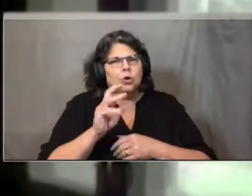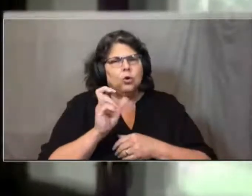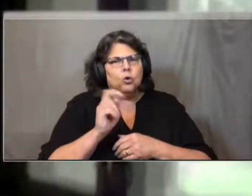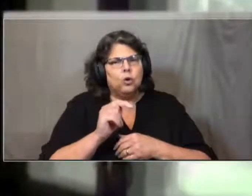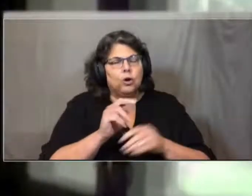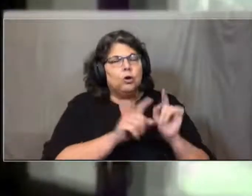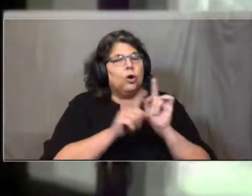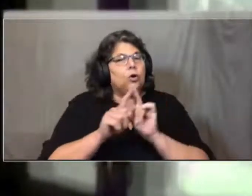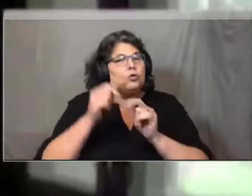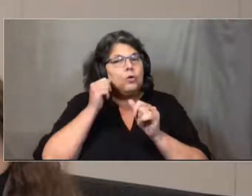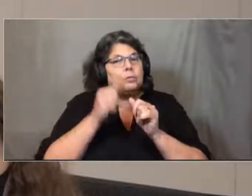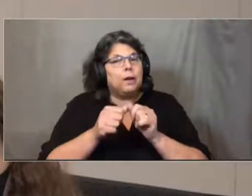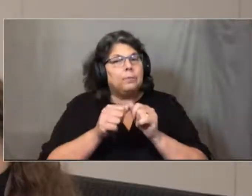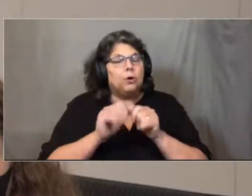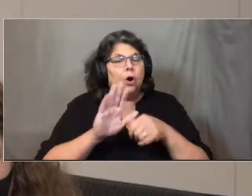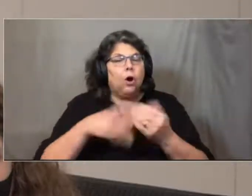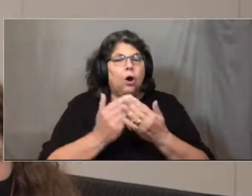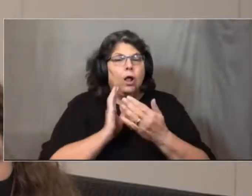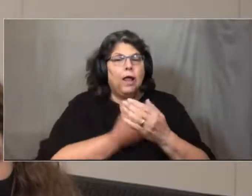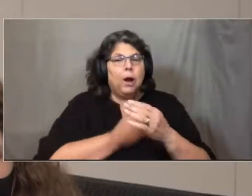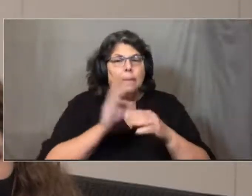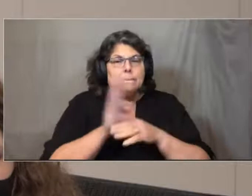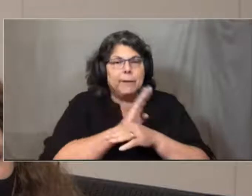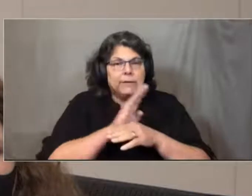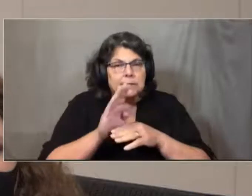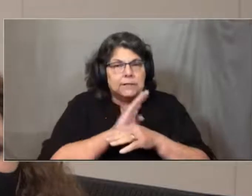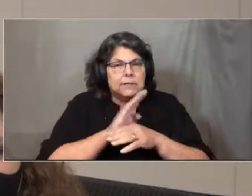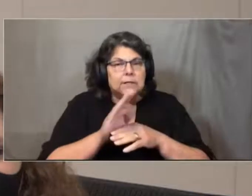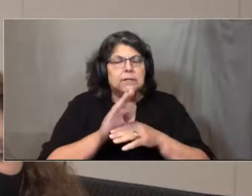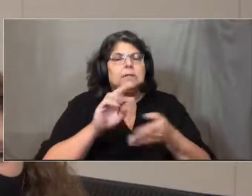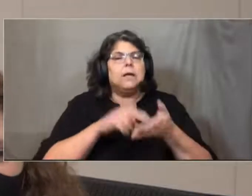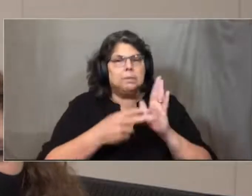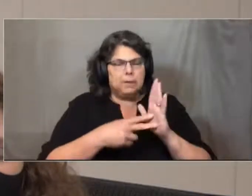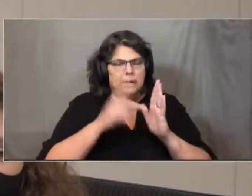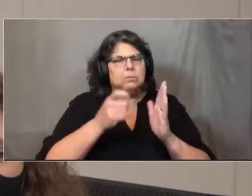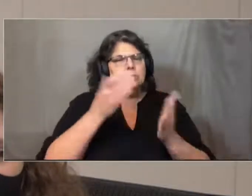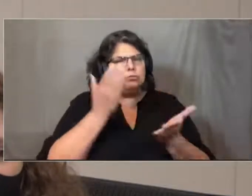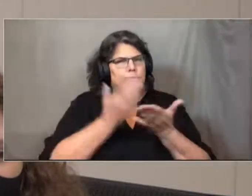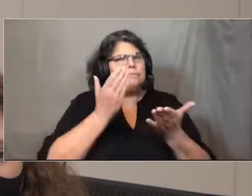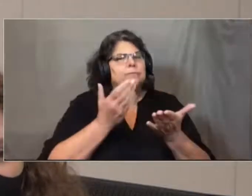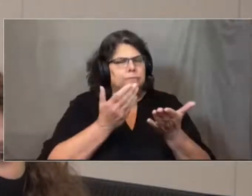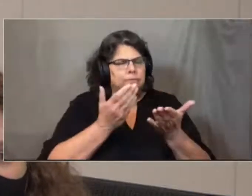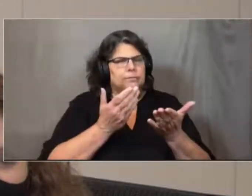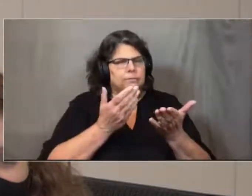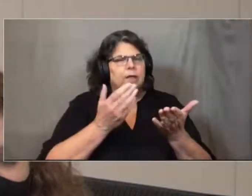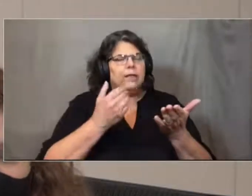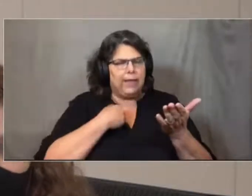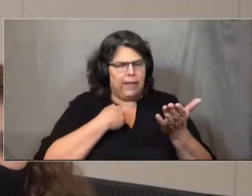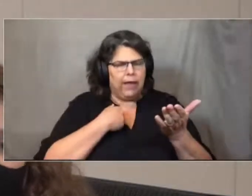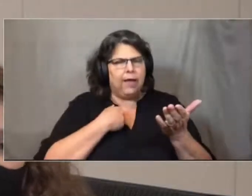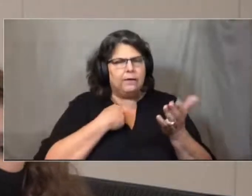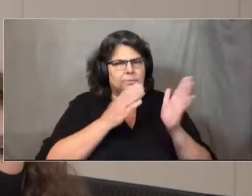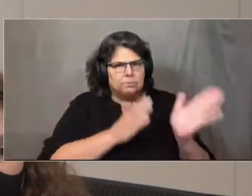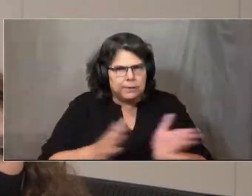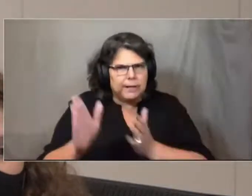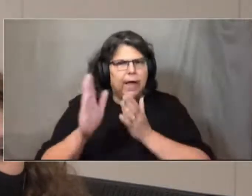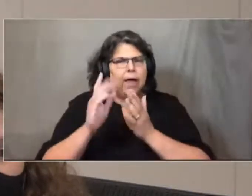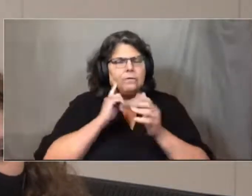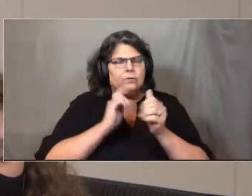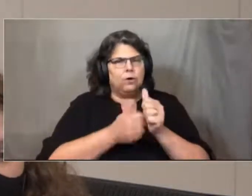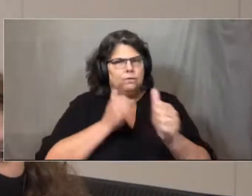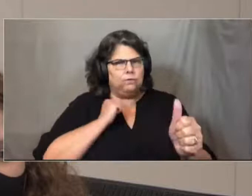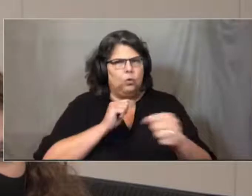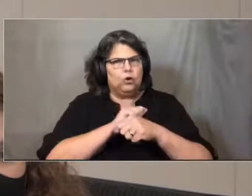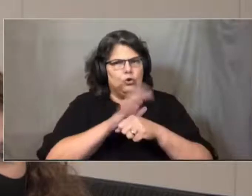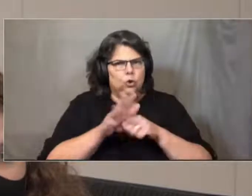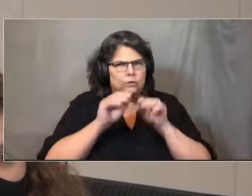businesses in our community, including the venues, are required to self-certify and have a COVID protocol in place through our